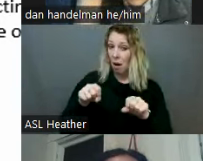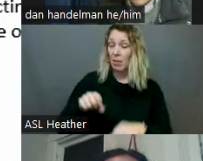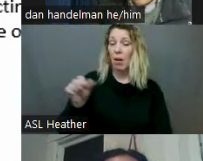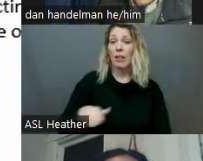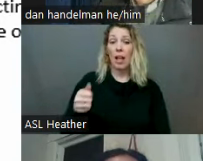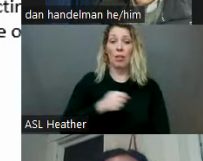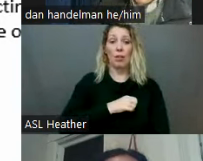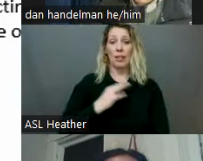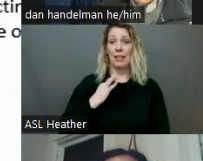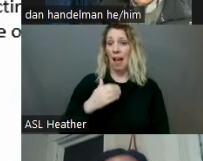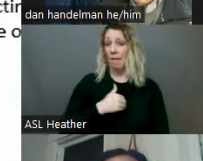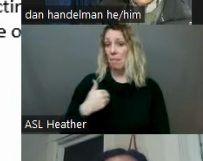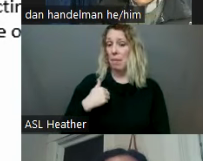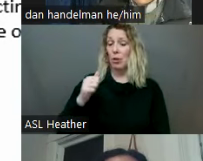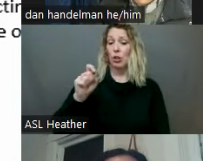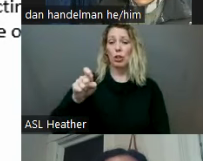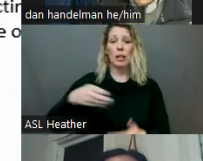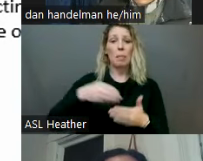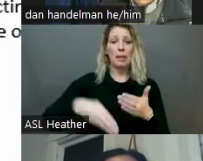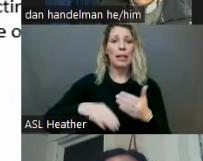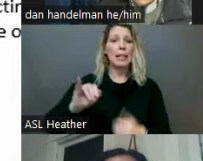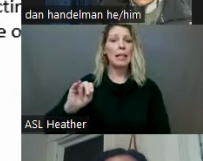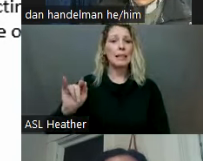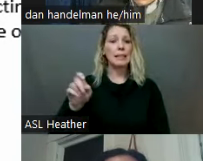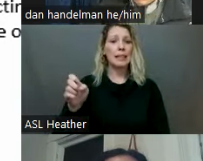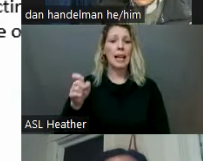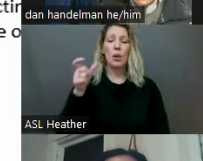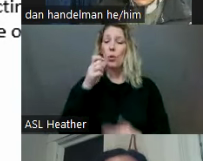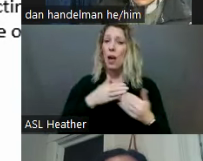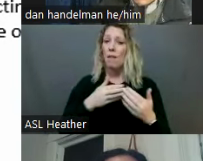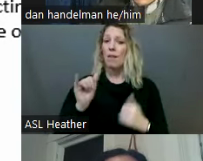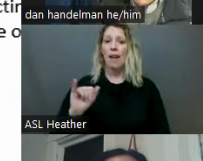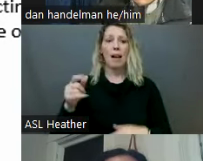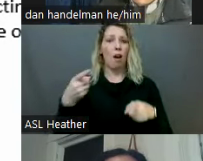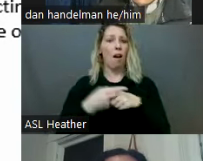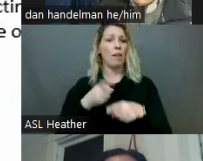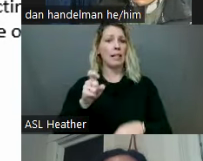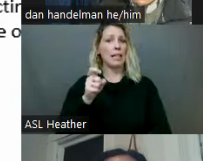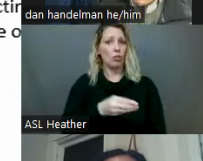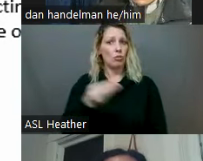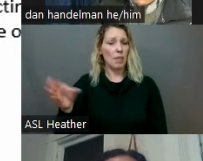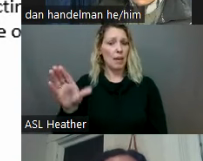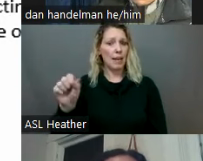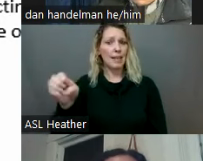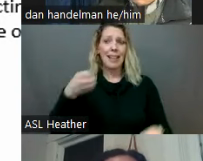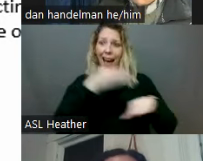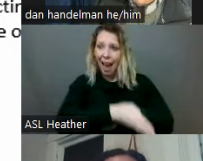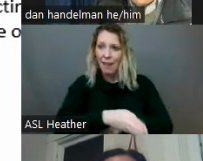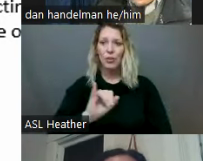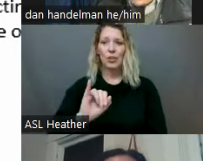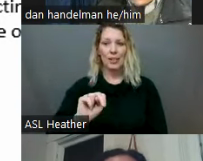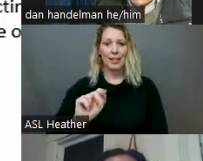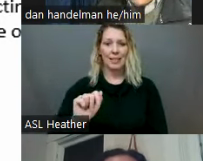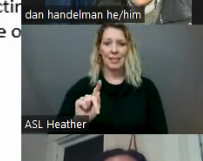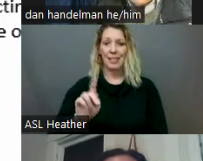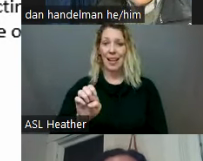member should complete the intake, otherwise the person with the conflict should hand the case off after intake? I mean,